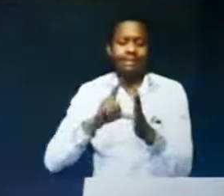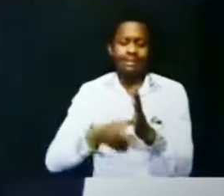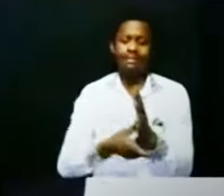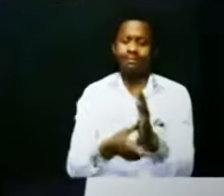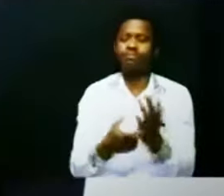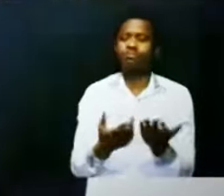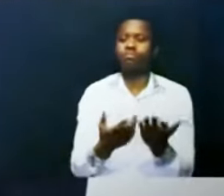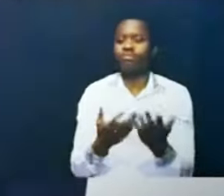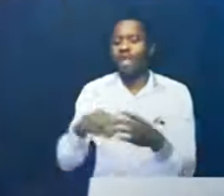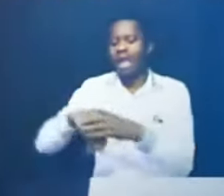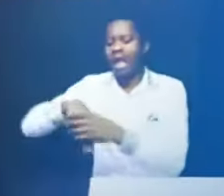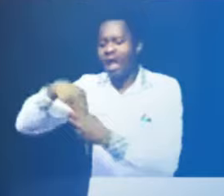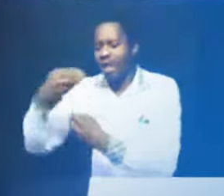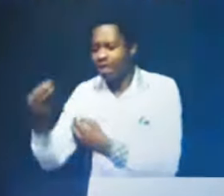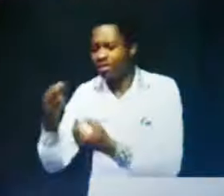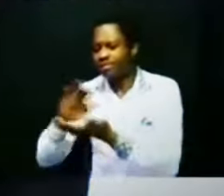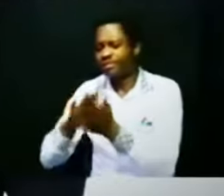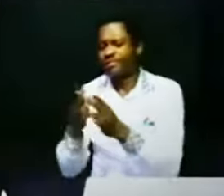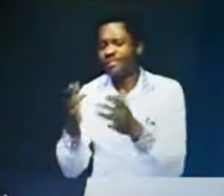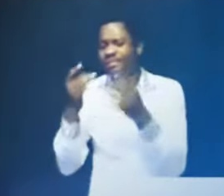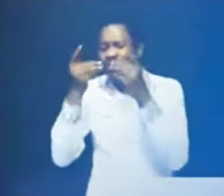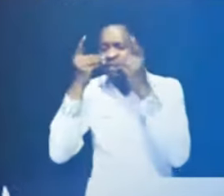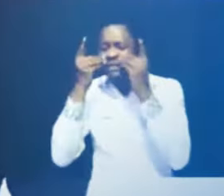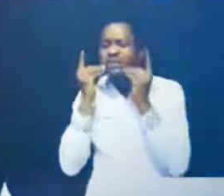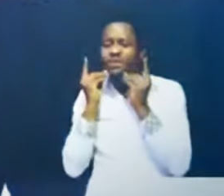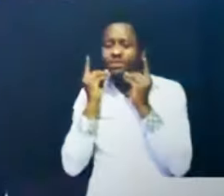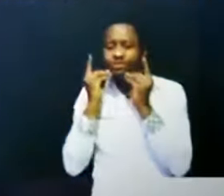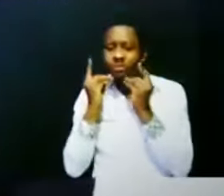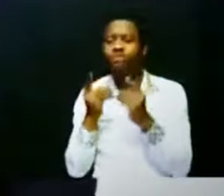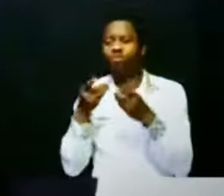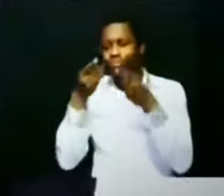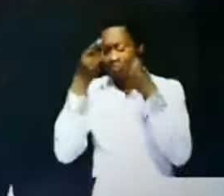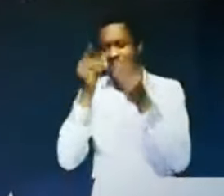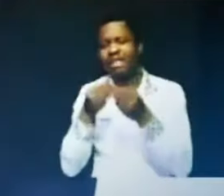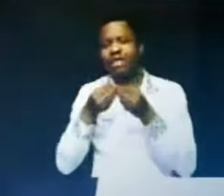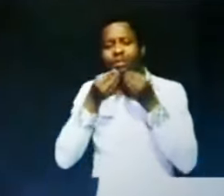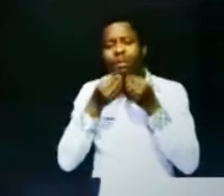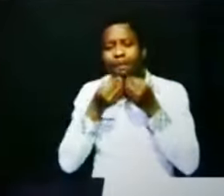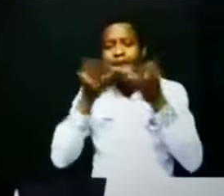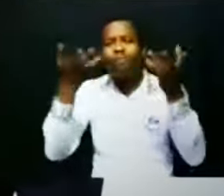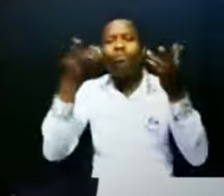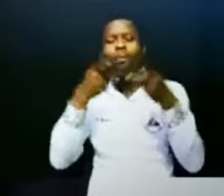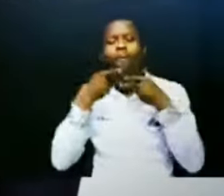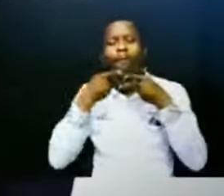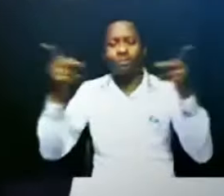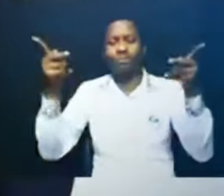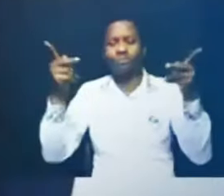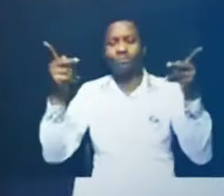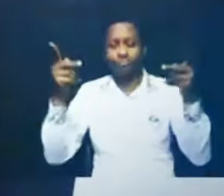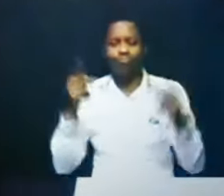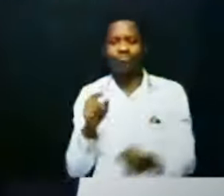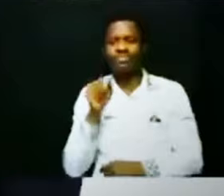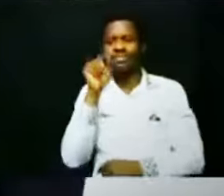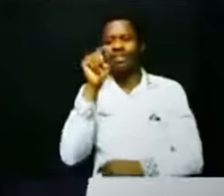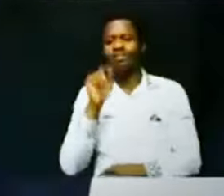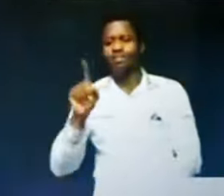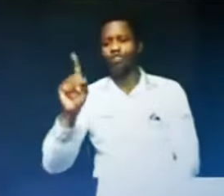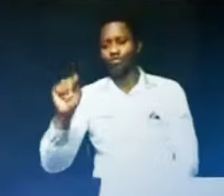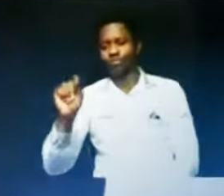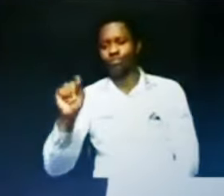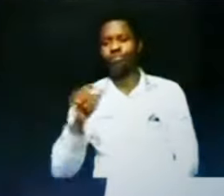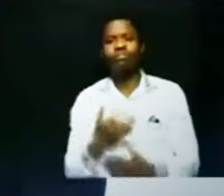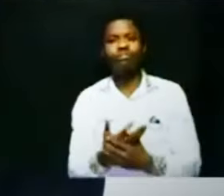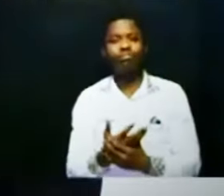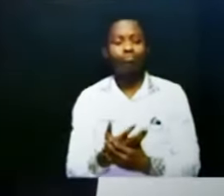everybody know. Na ohu se se se de ya brena se agunani mu ase na oyɛ se ene obi abete. Verse 20. Ye twaso yi mu aduo